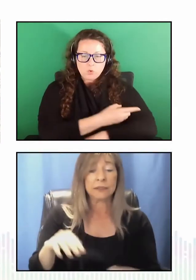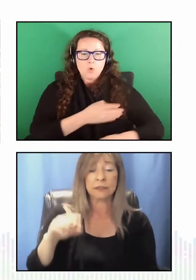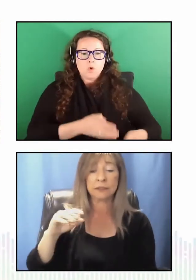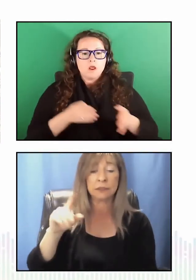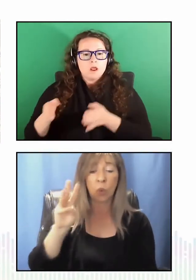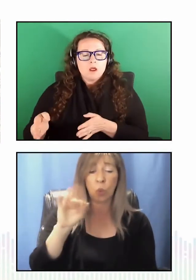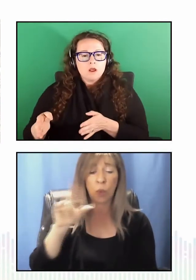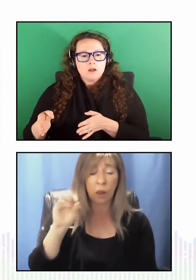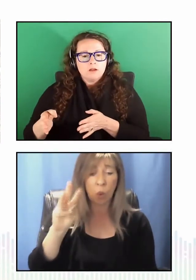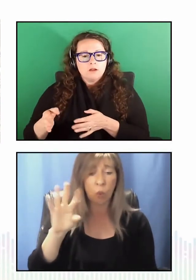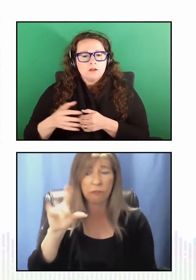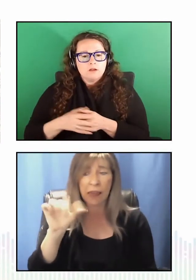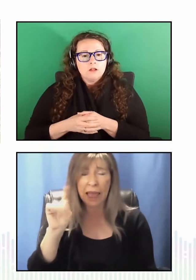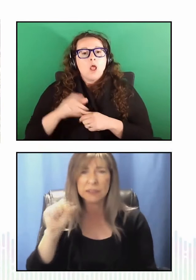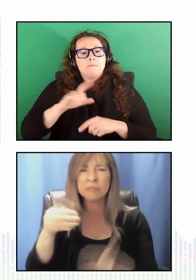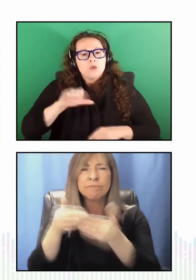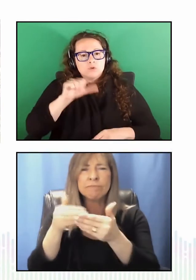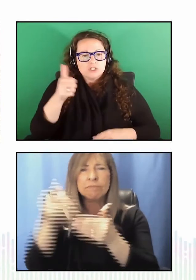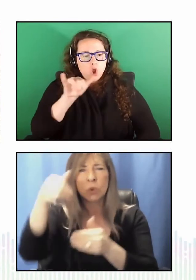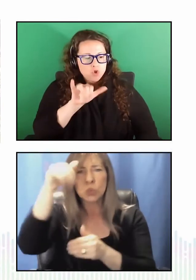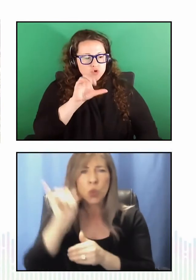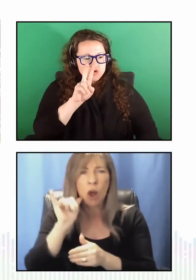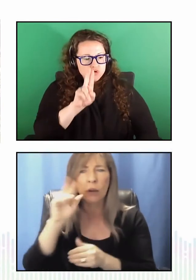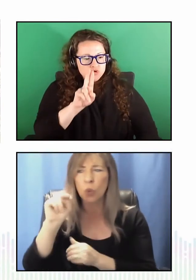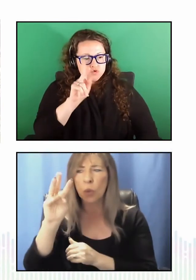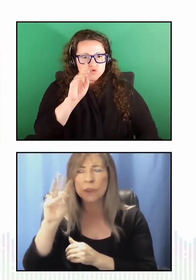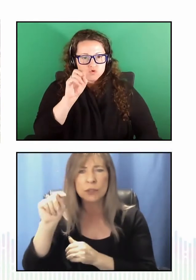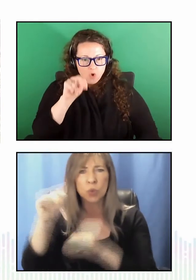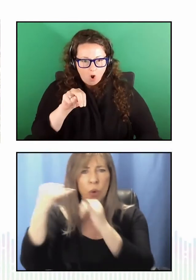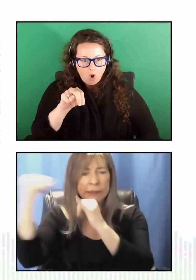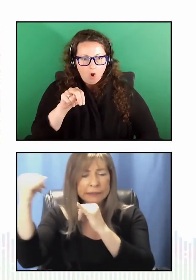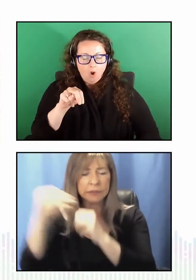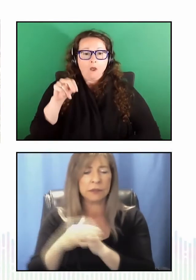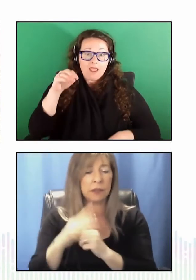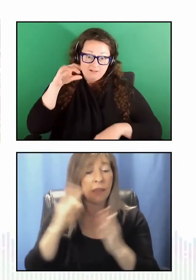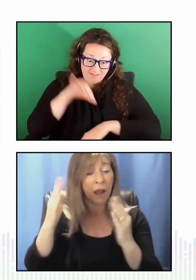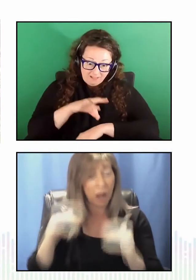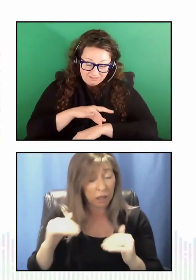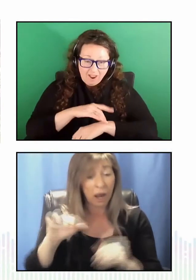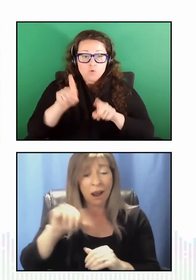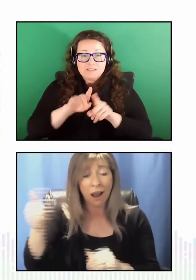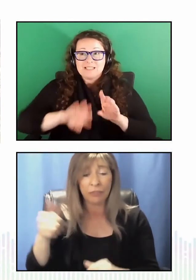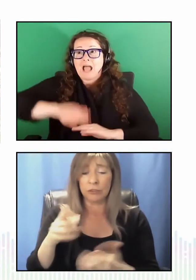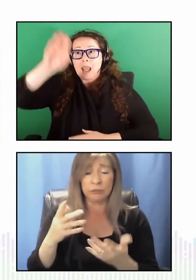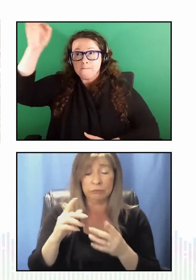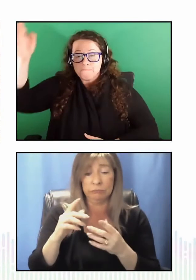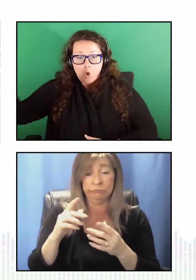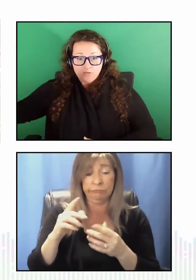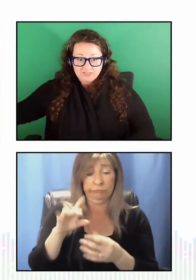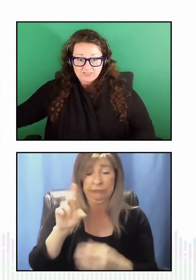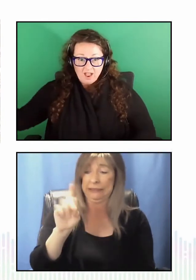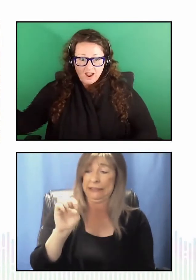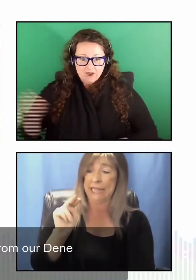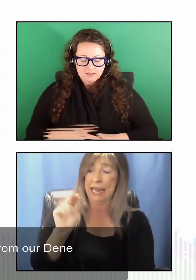Northwest Territories border, in the heartland of Mountain Dene country. The Dichinta process took us through